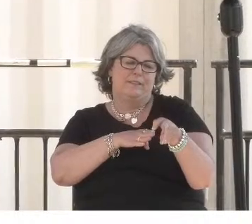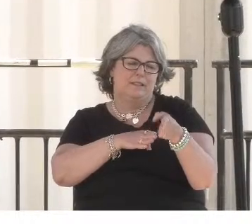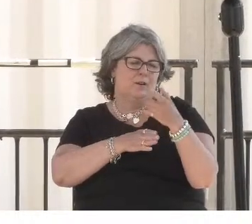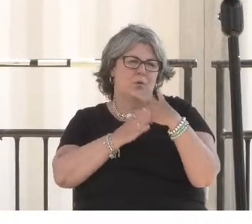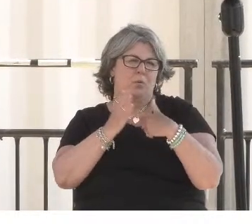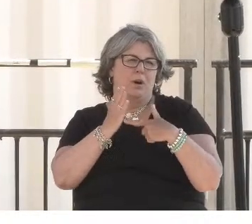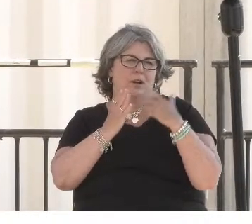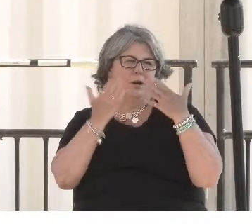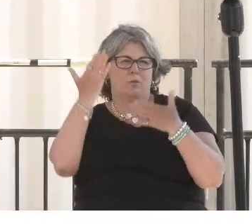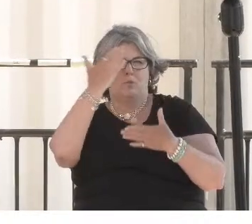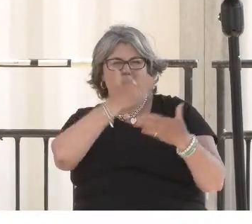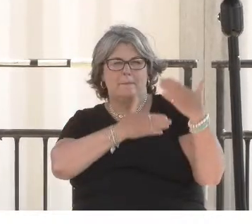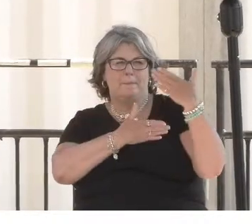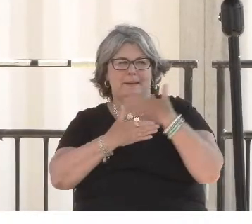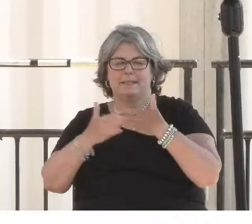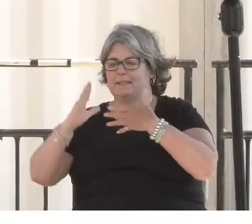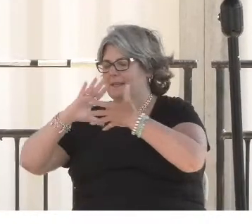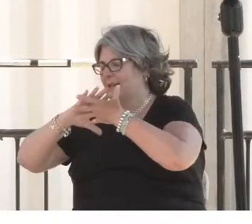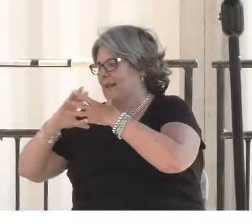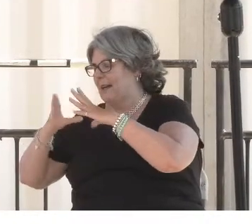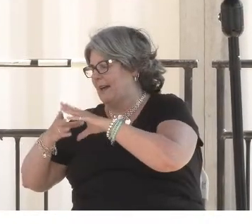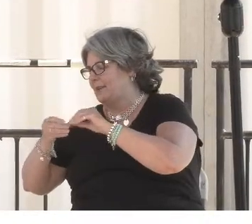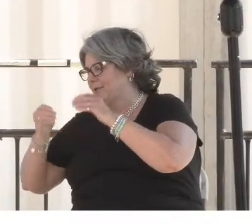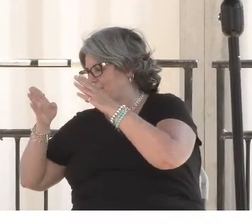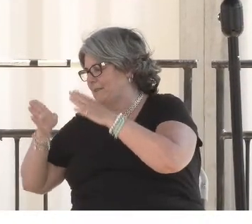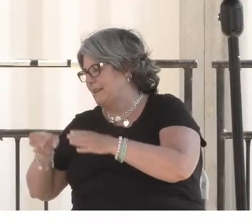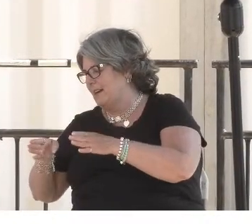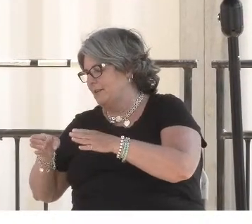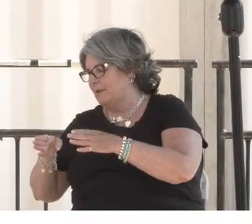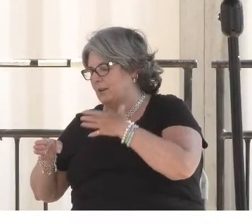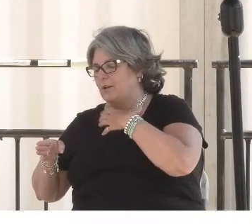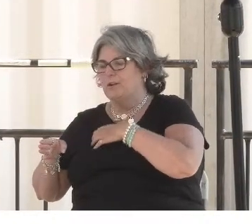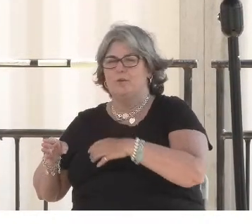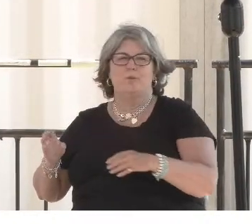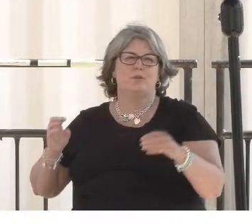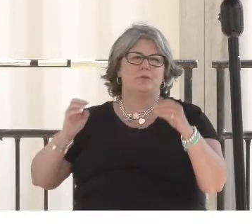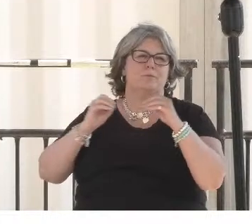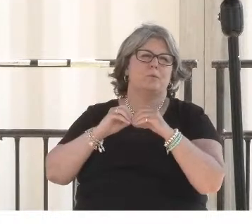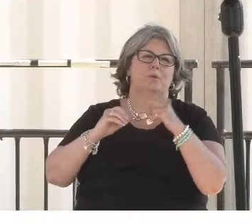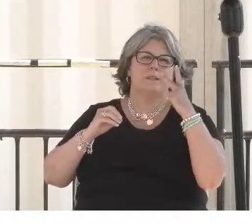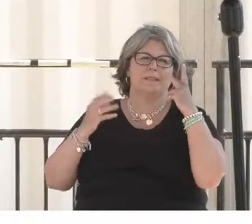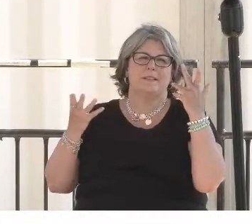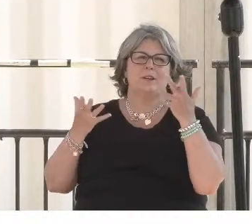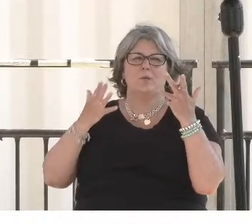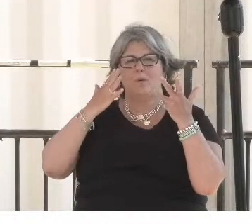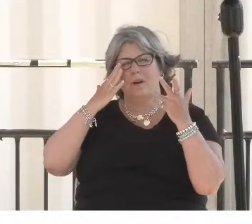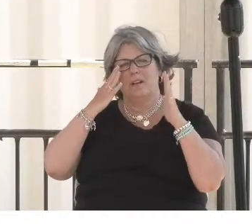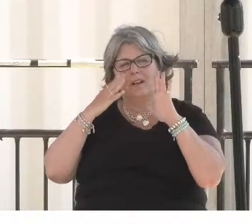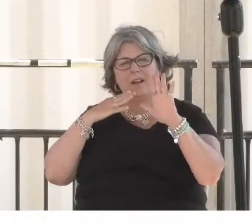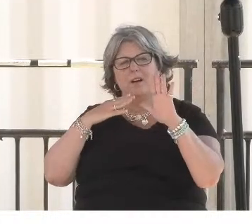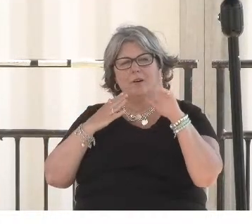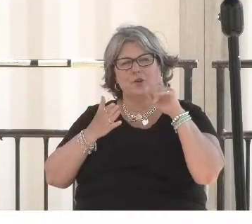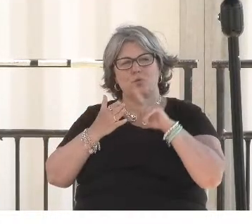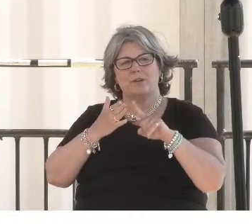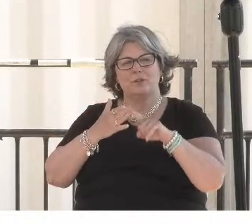we missing as storytellers that you wish you were seeing more of based on your